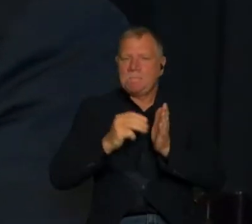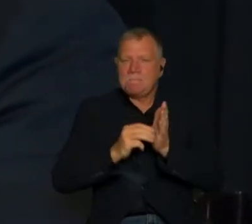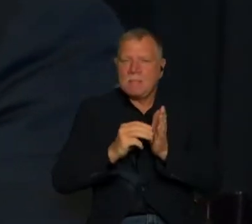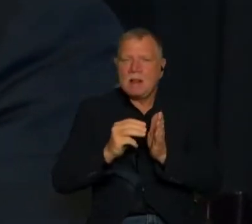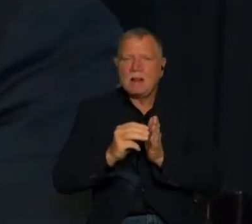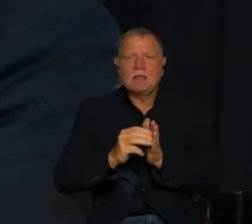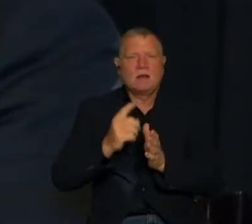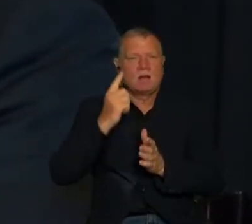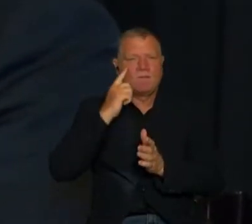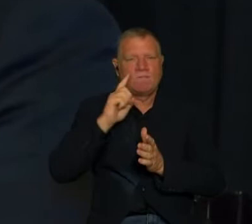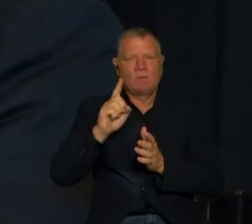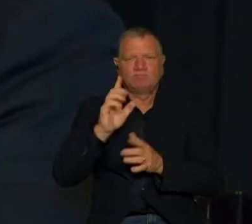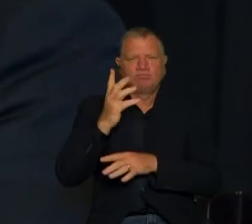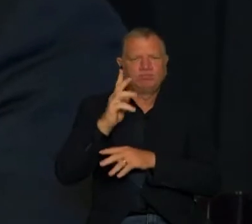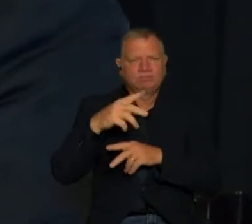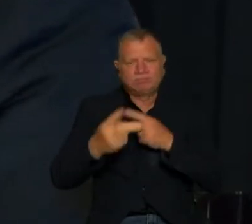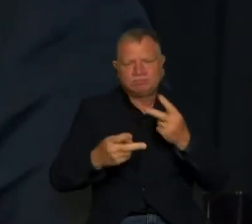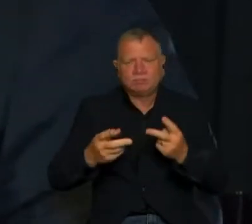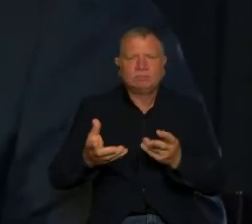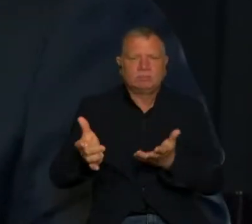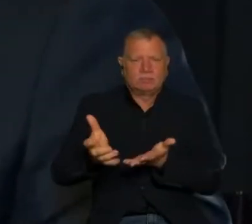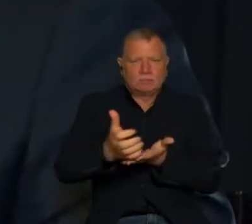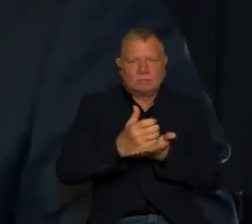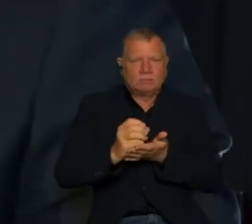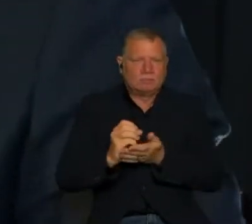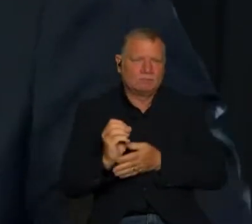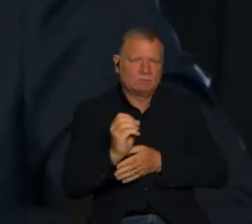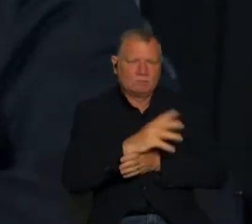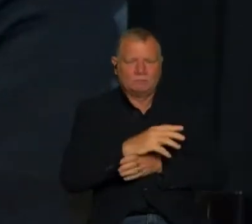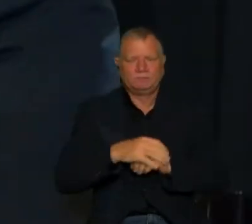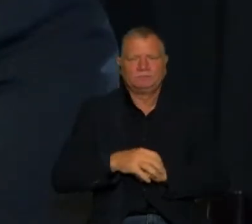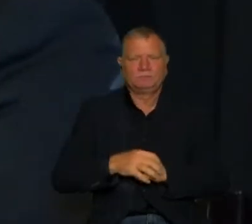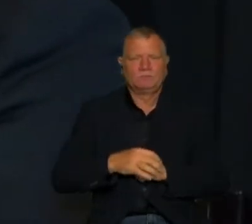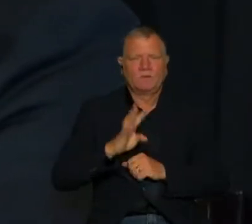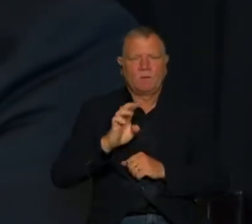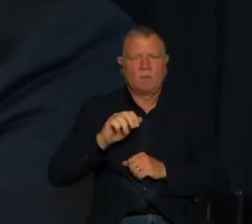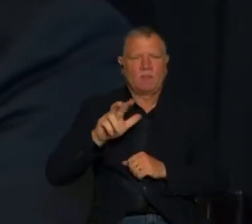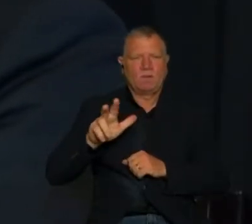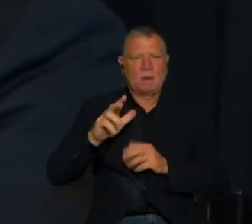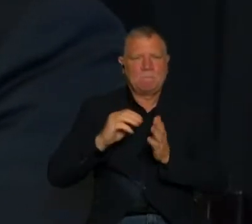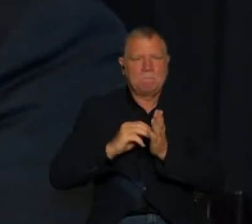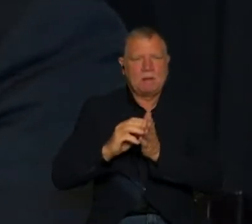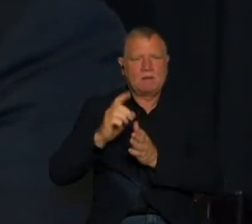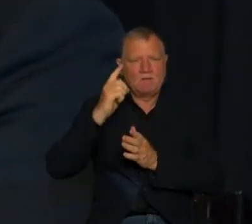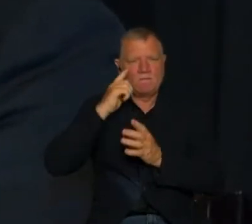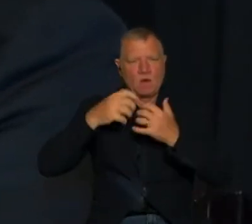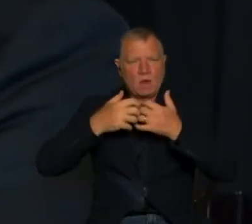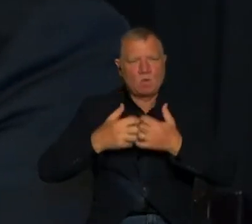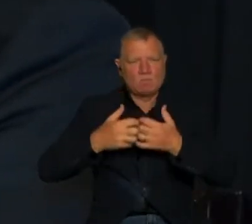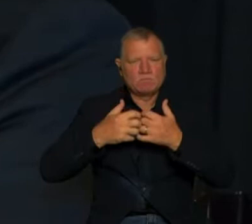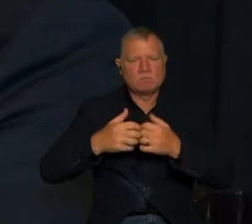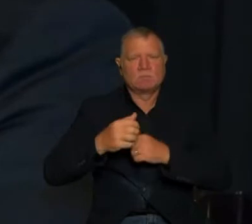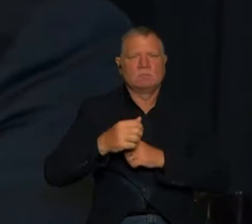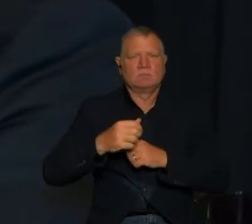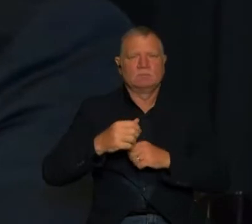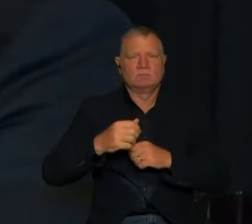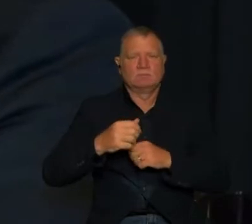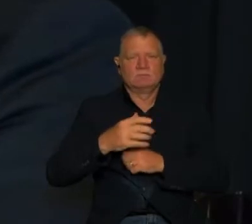debris removal, $4.9 million for equipment and heavy machinery,